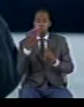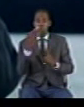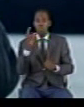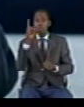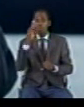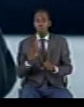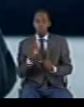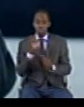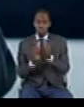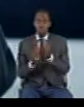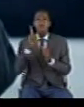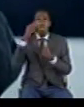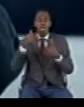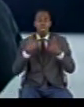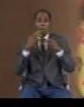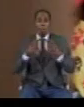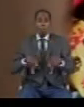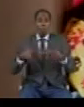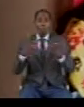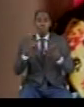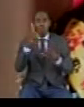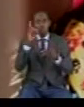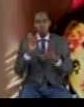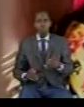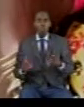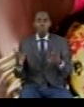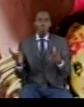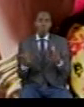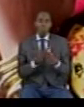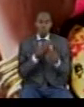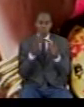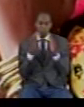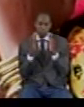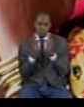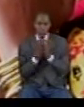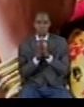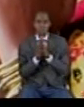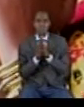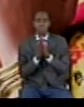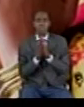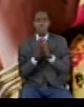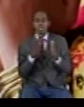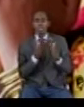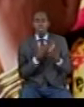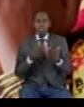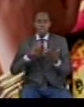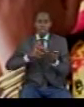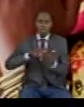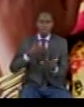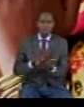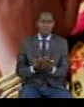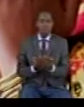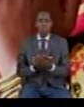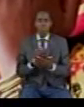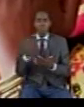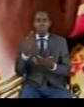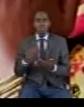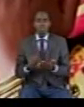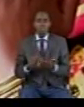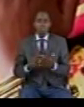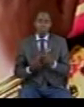has provided, they must bring forth the evidence, the product